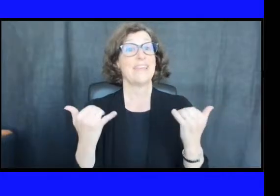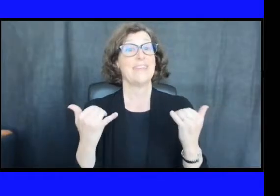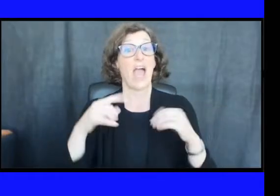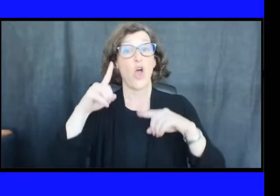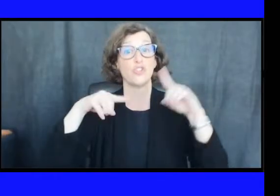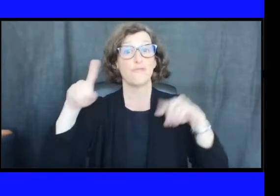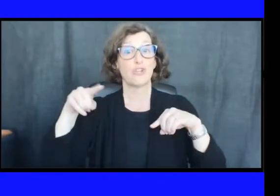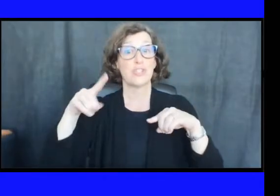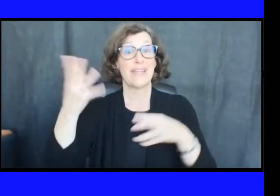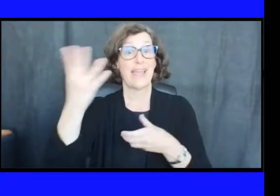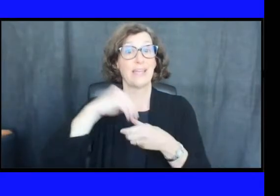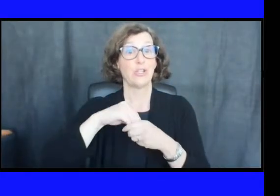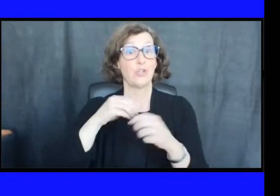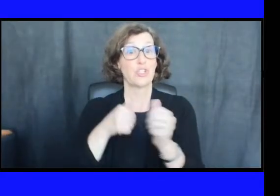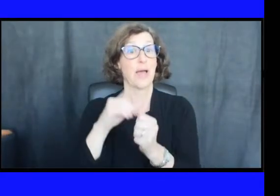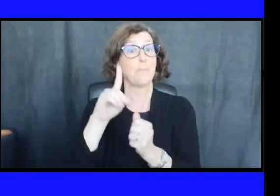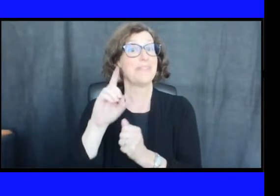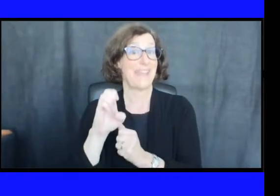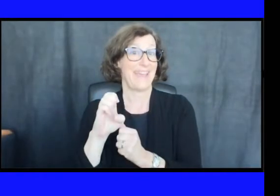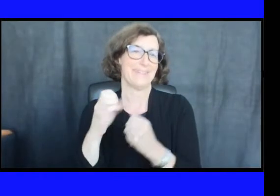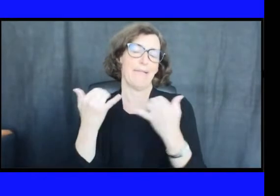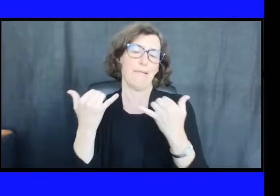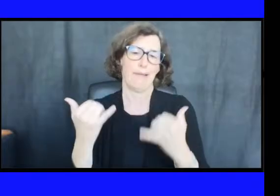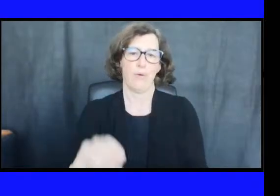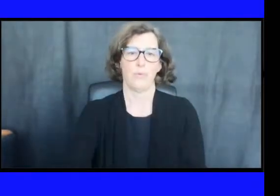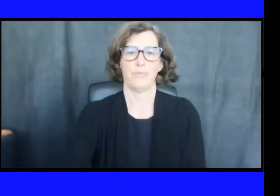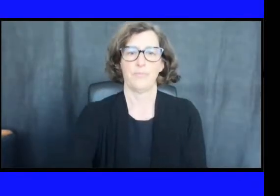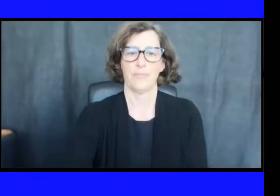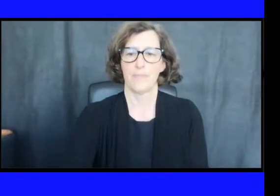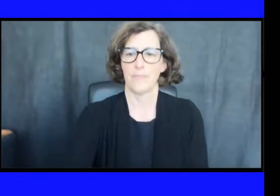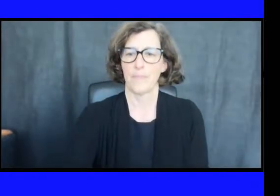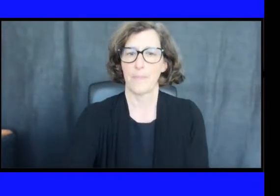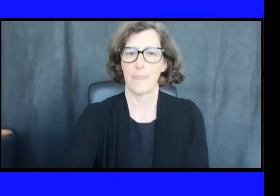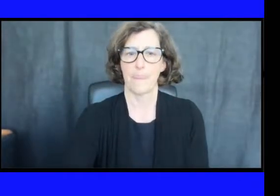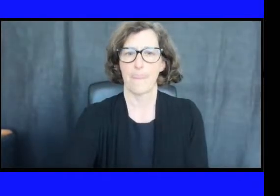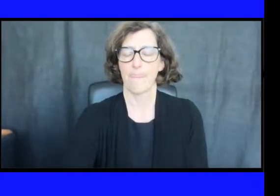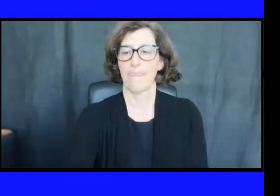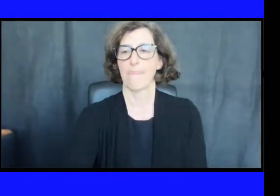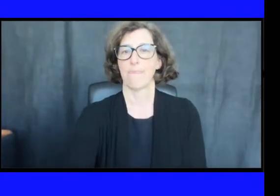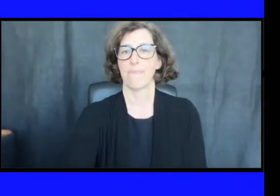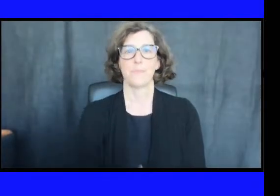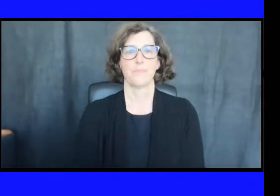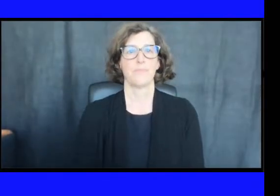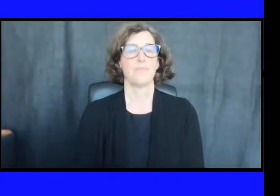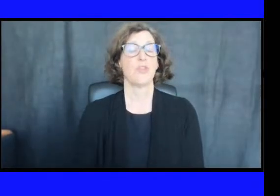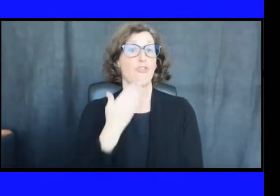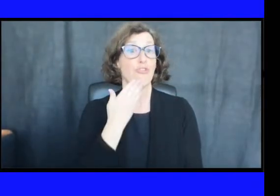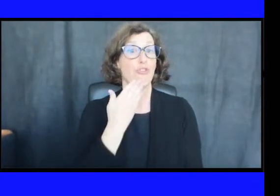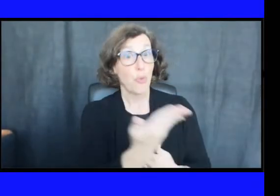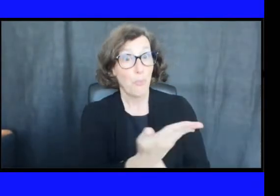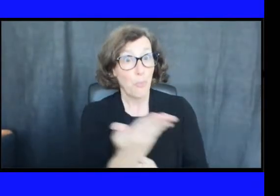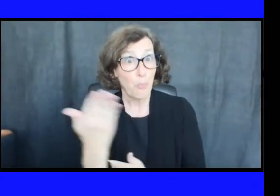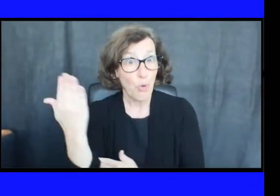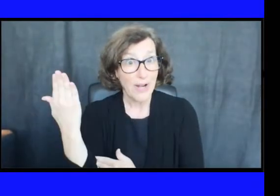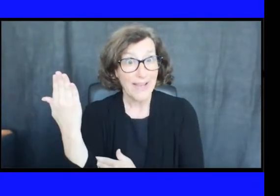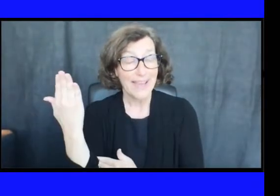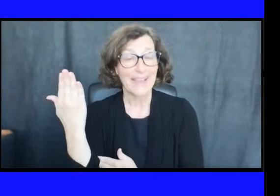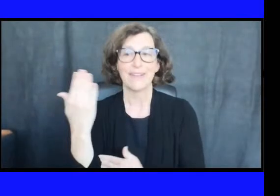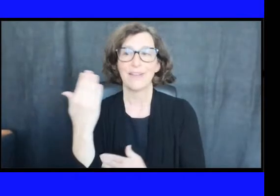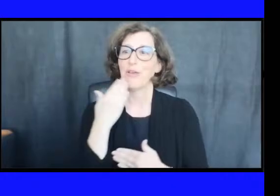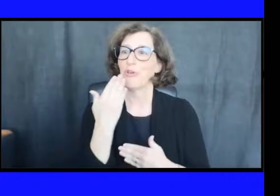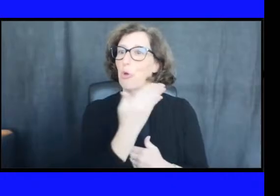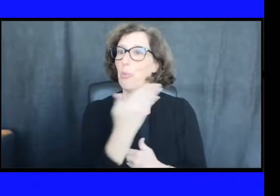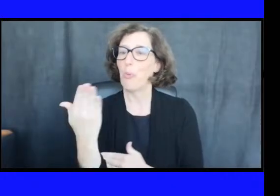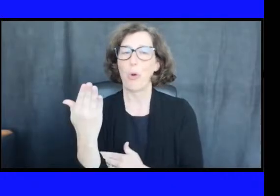restructuring the health system strategic priorities to include social and racial equity as the foundation of its mission